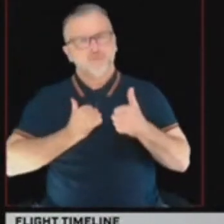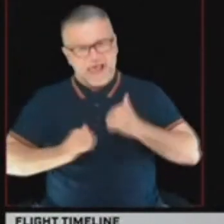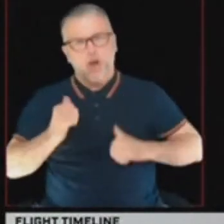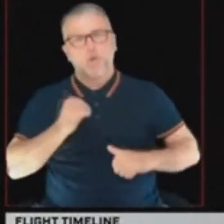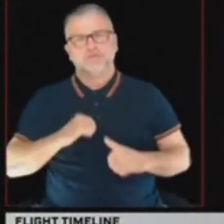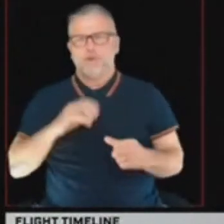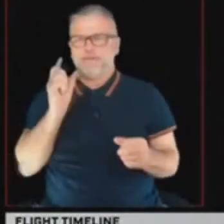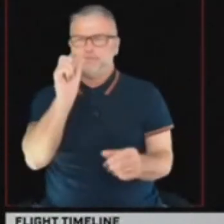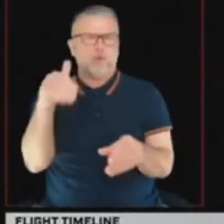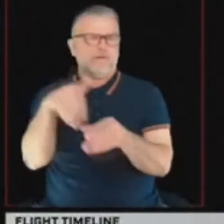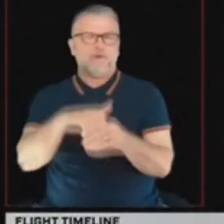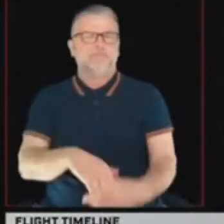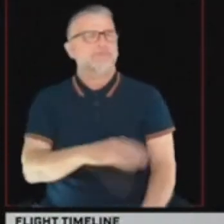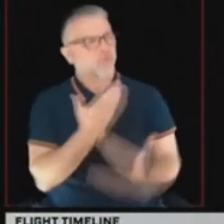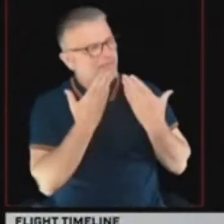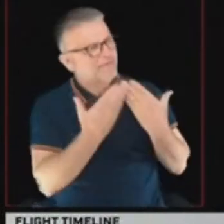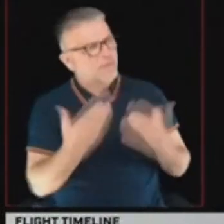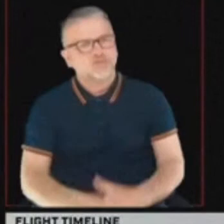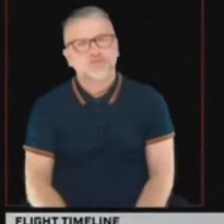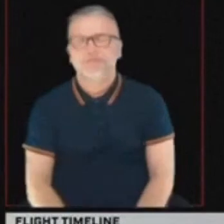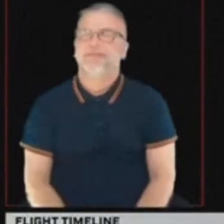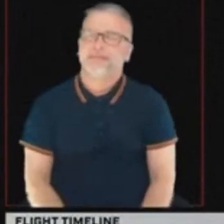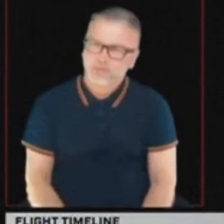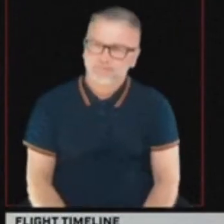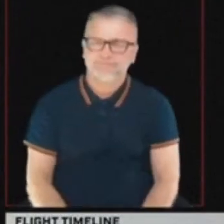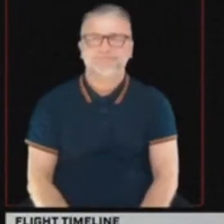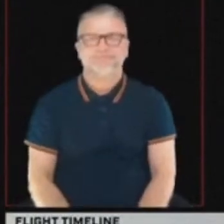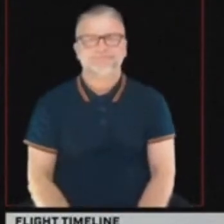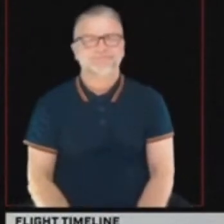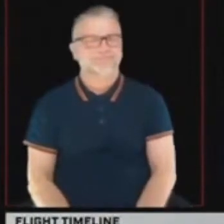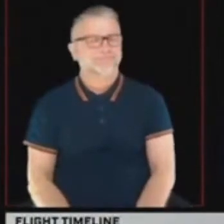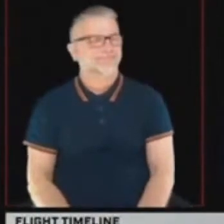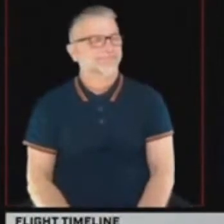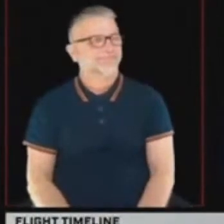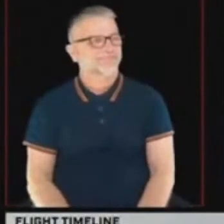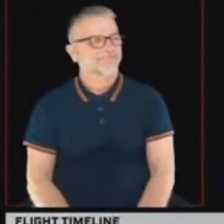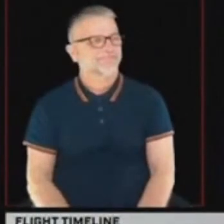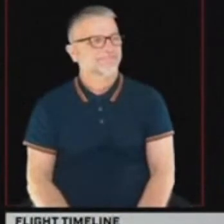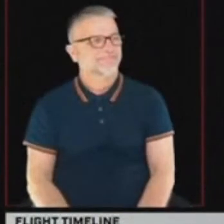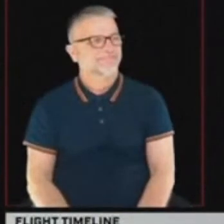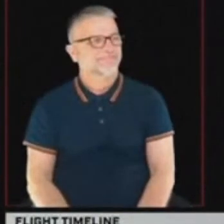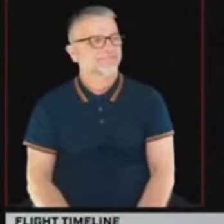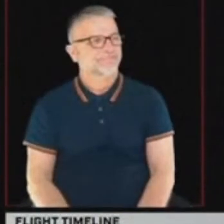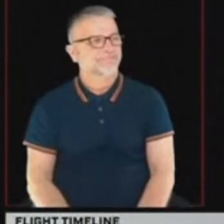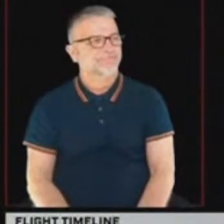role in it. So thanks very much. Thank you. All right, back to you guys.